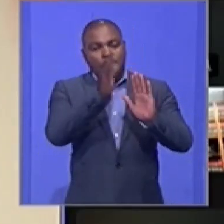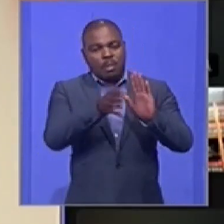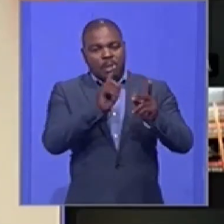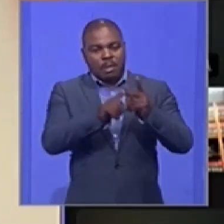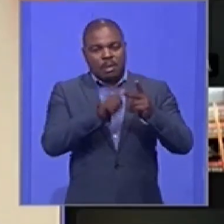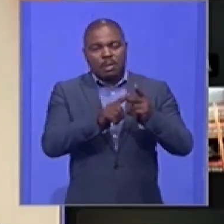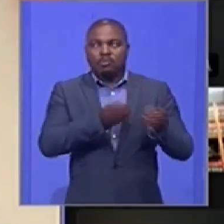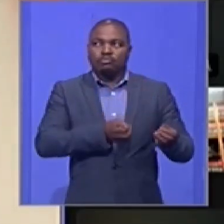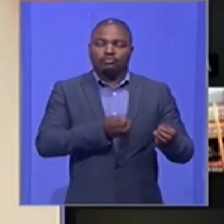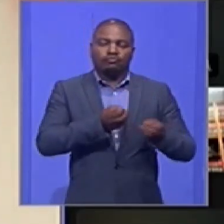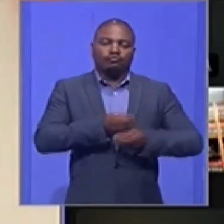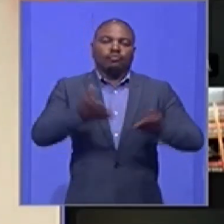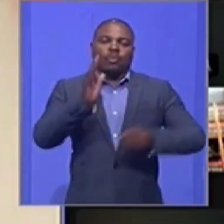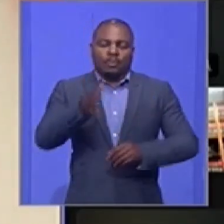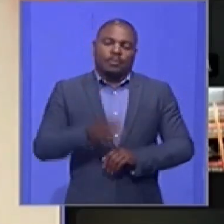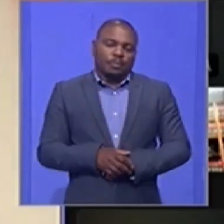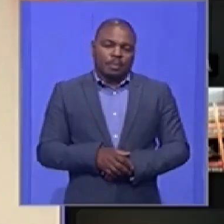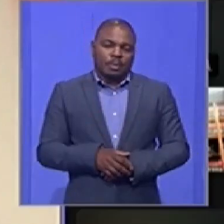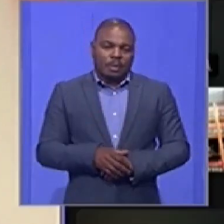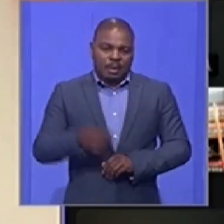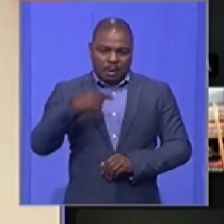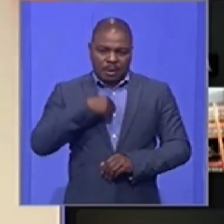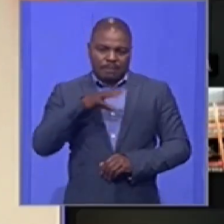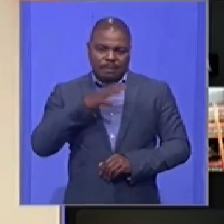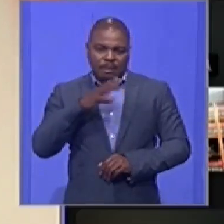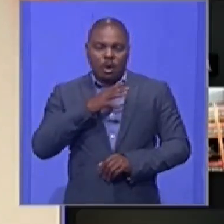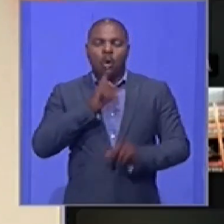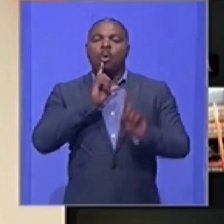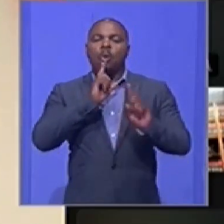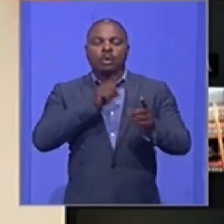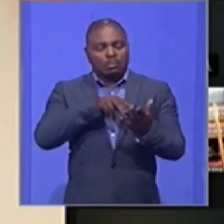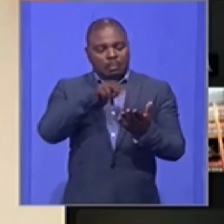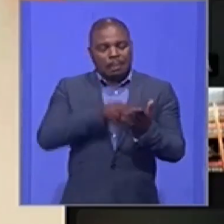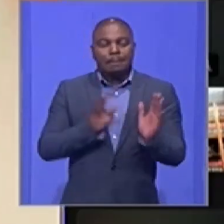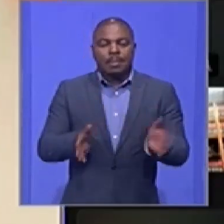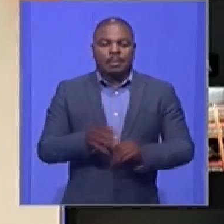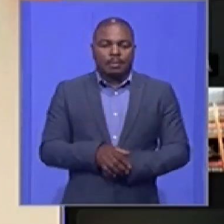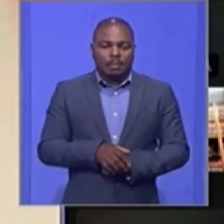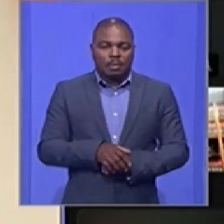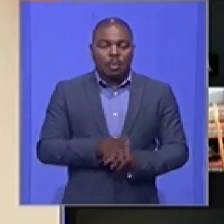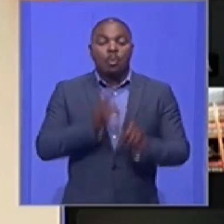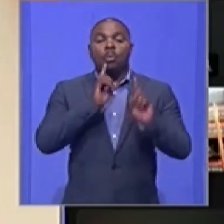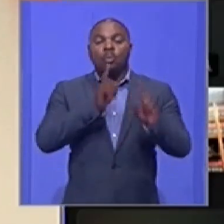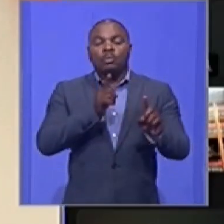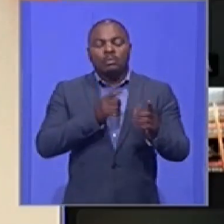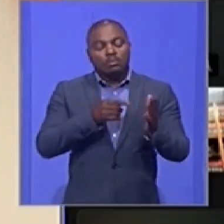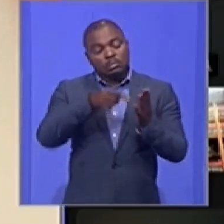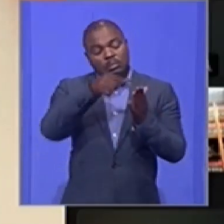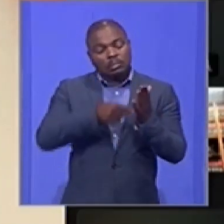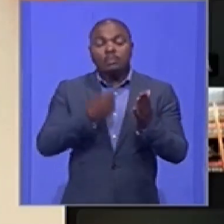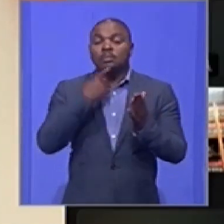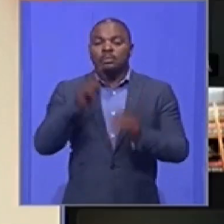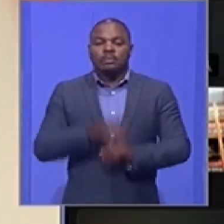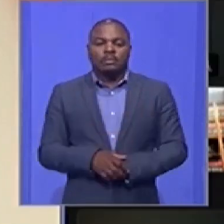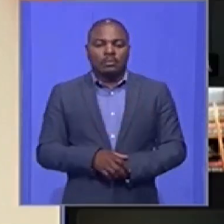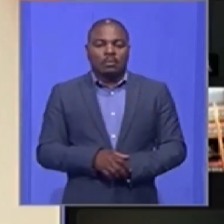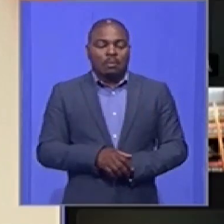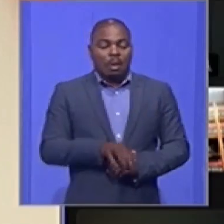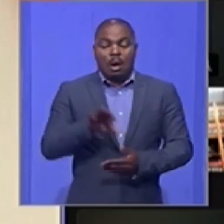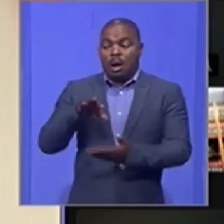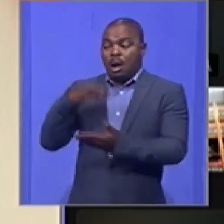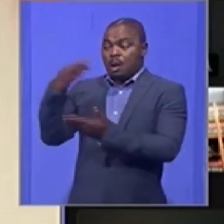SAFLI. So I'm only reading out the order, and it reads as follows. The application